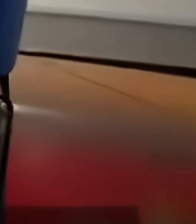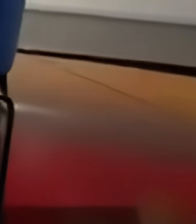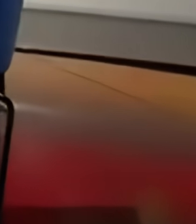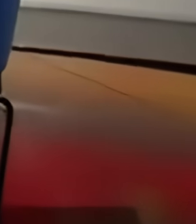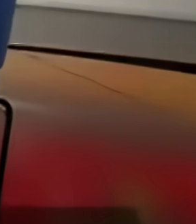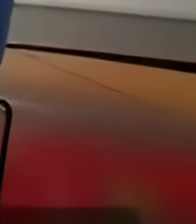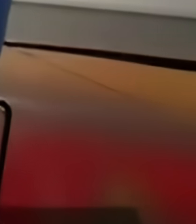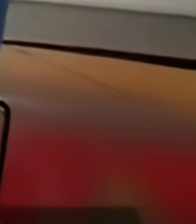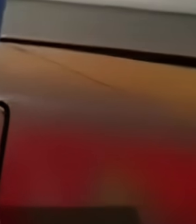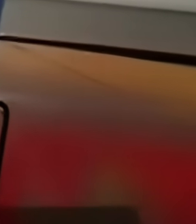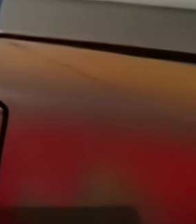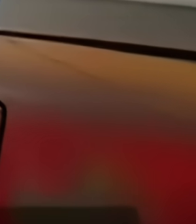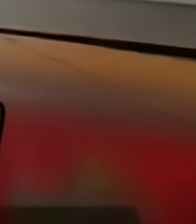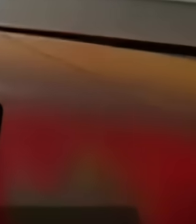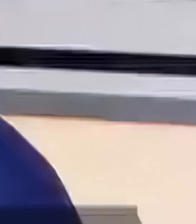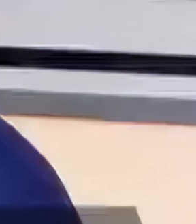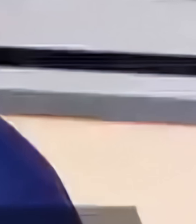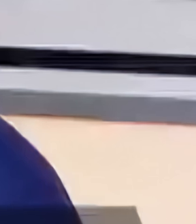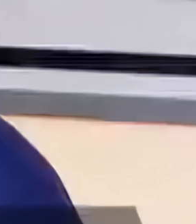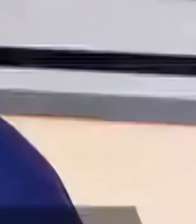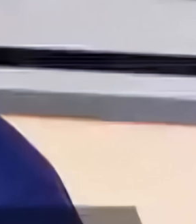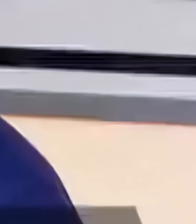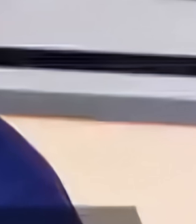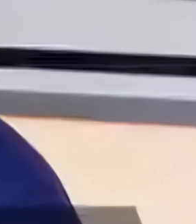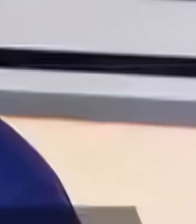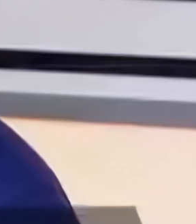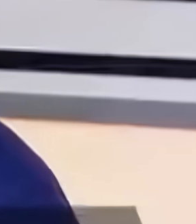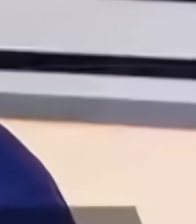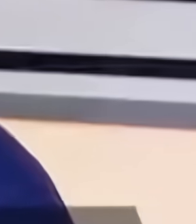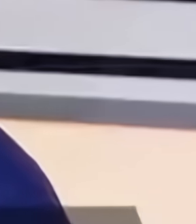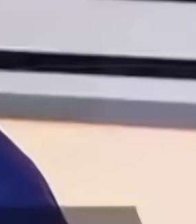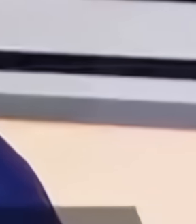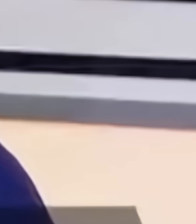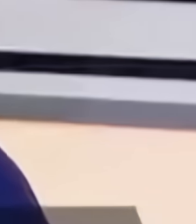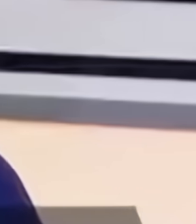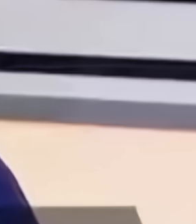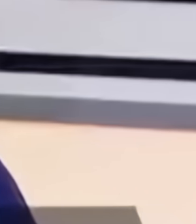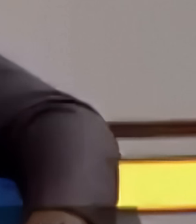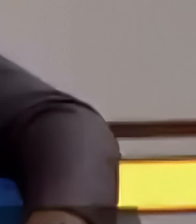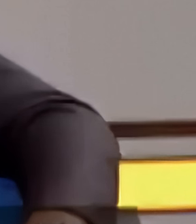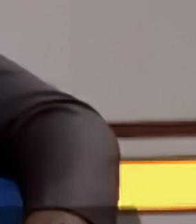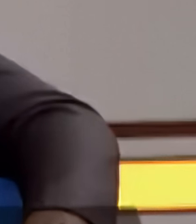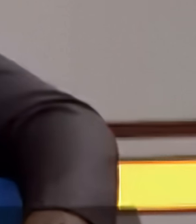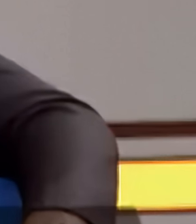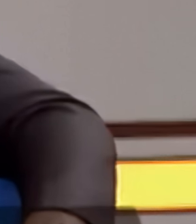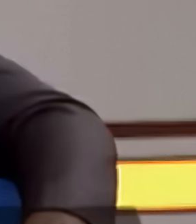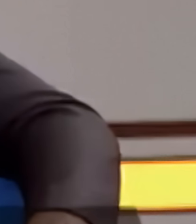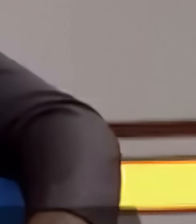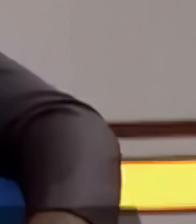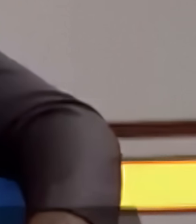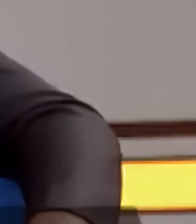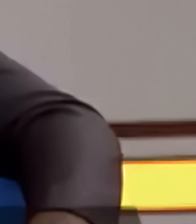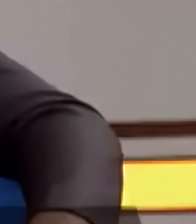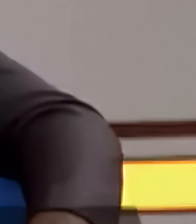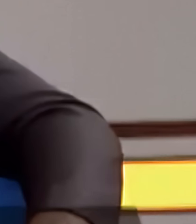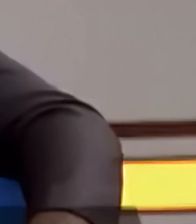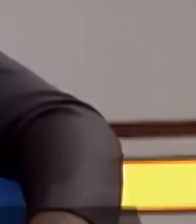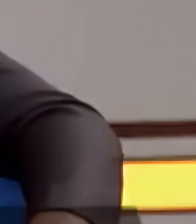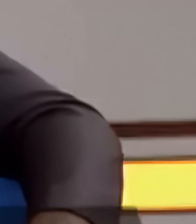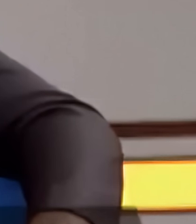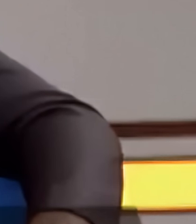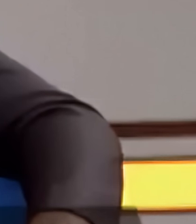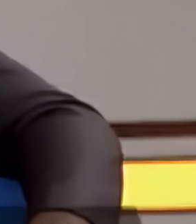the ANC in Gauteng. So what's at the center of that? Well, when you're not being respected,